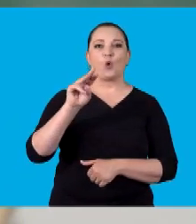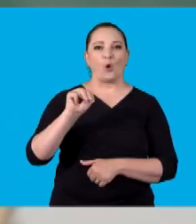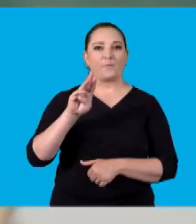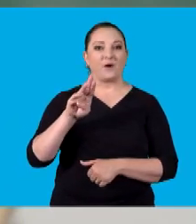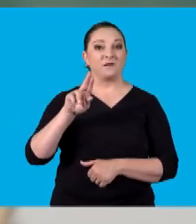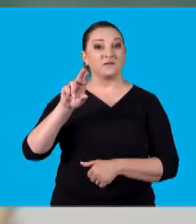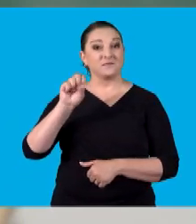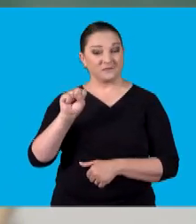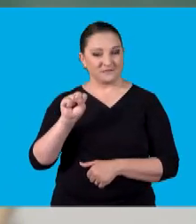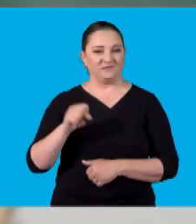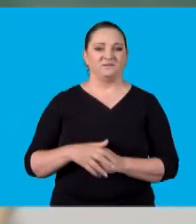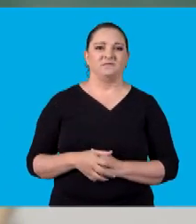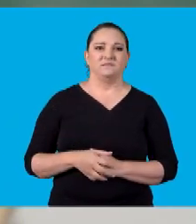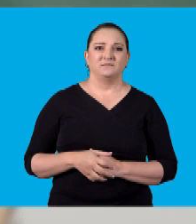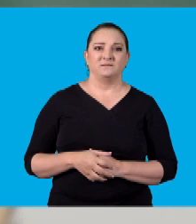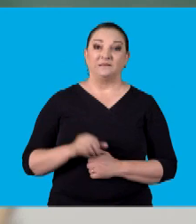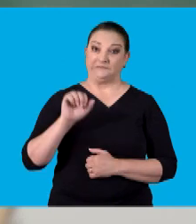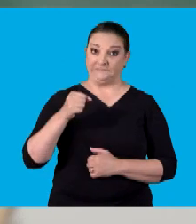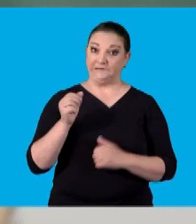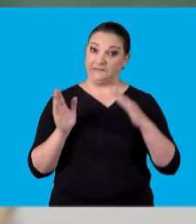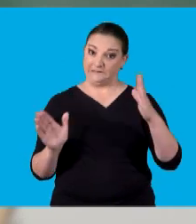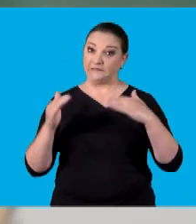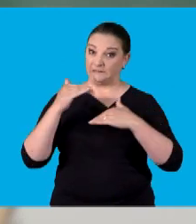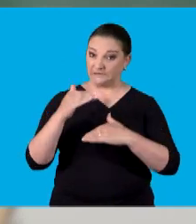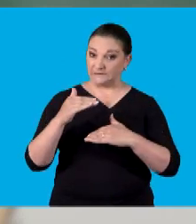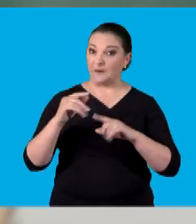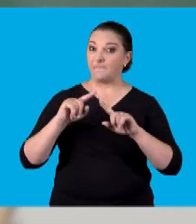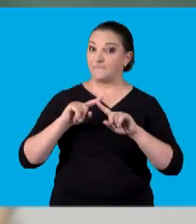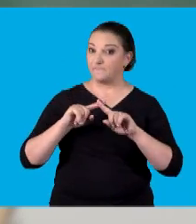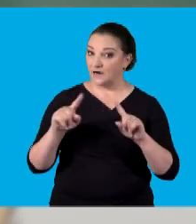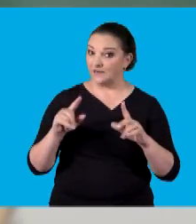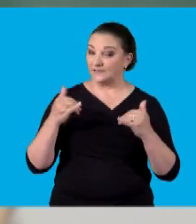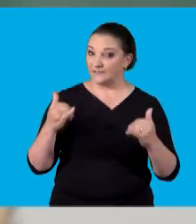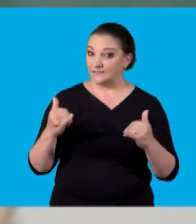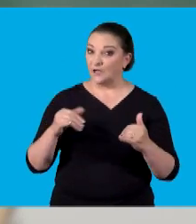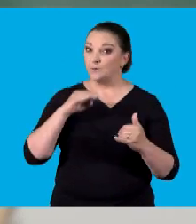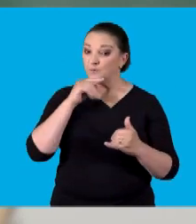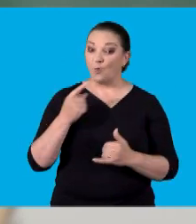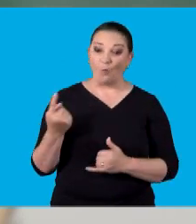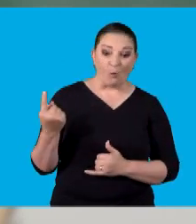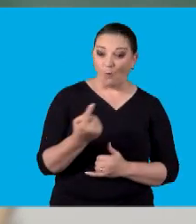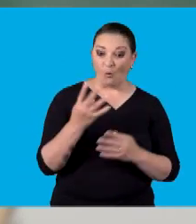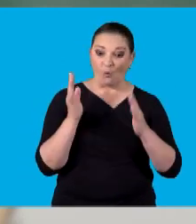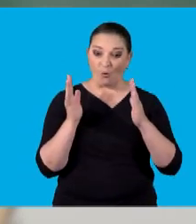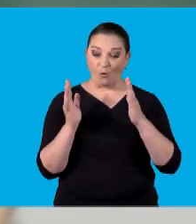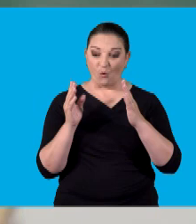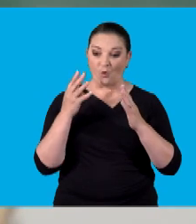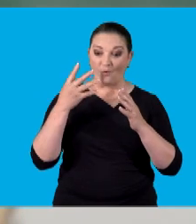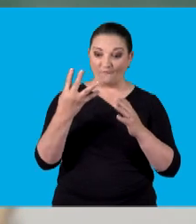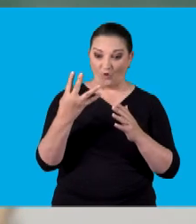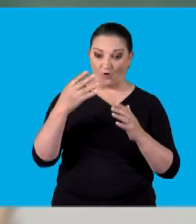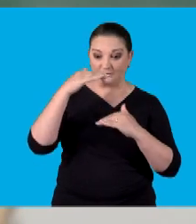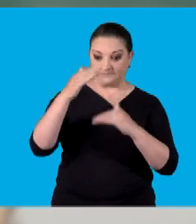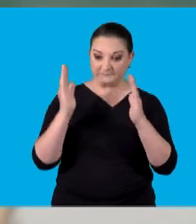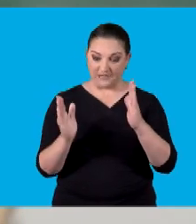know about a rhombus? Now, a rhombus is a parallelogram that has all of its sides equal. Now